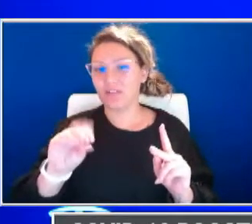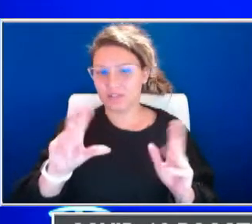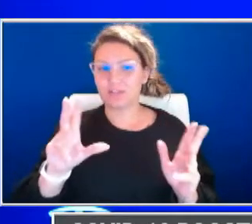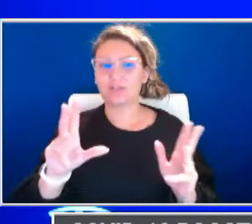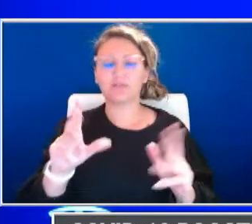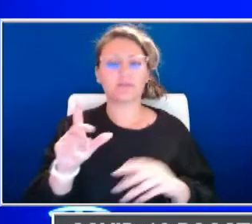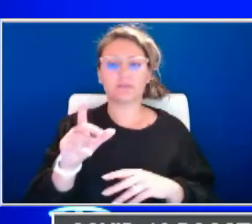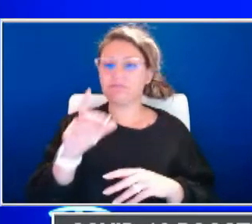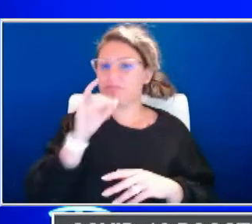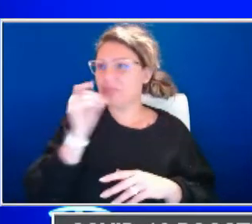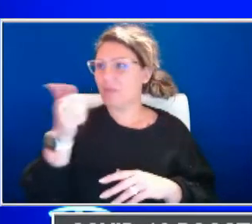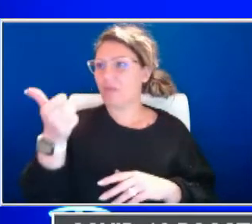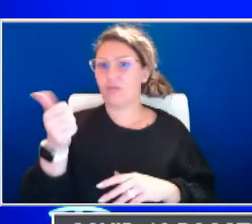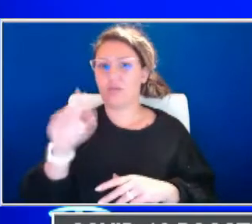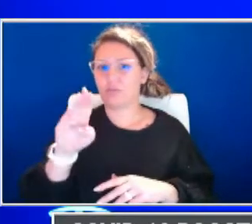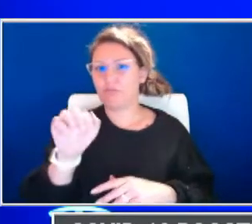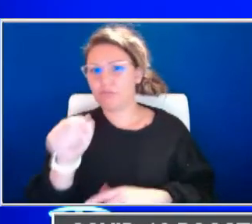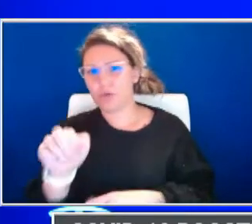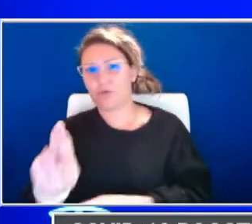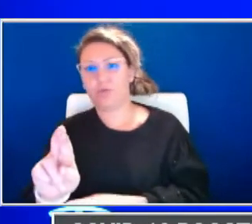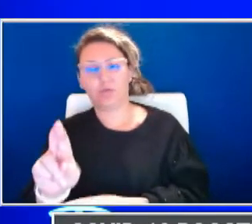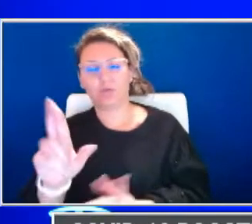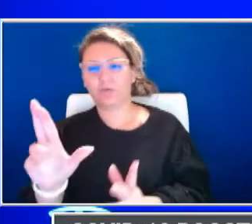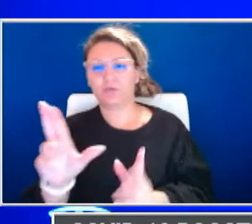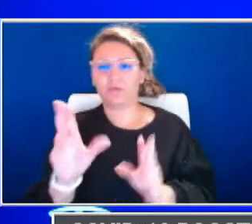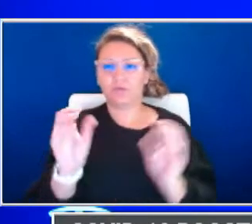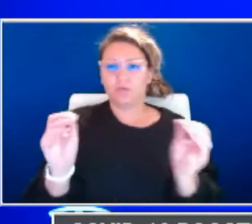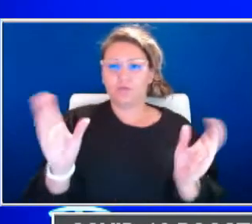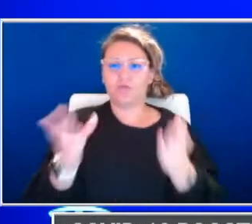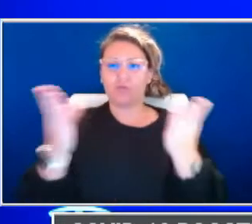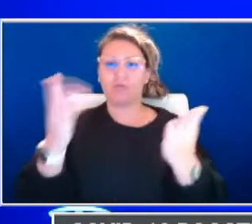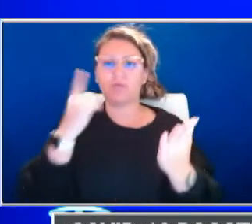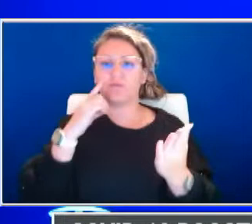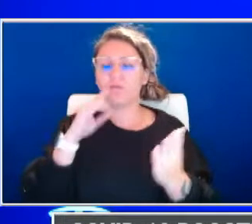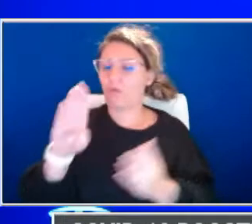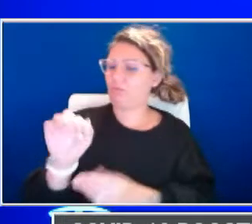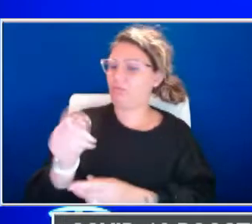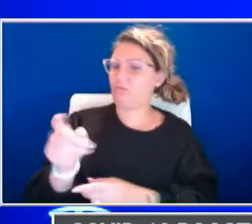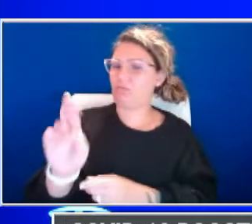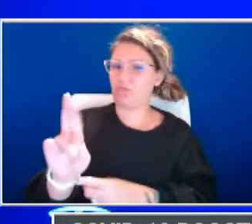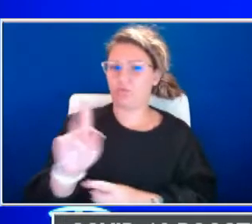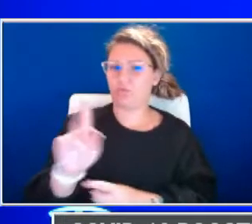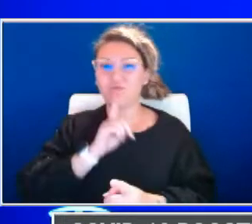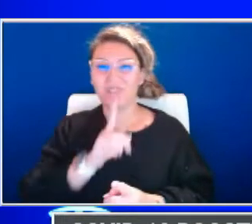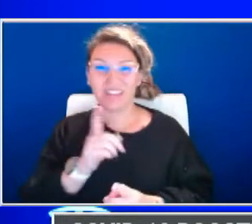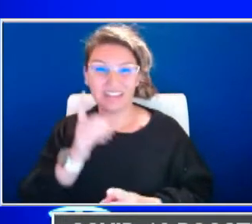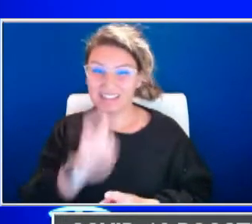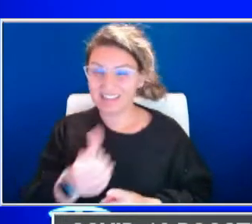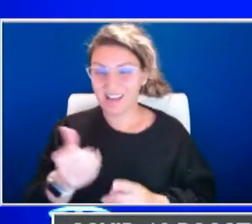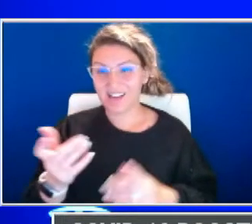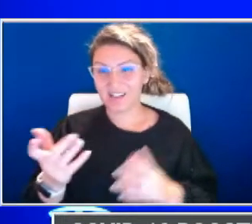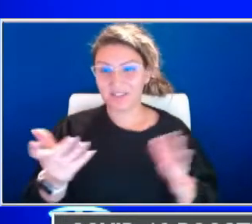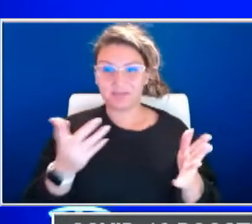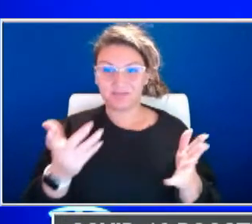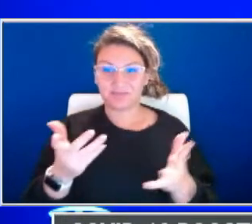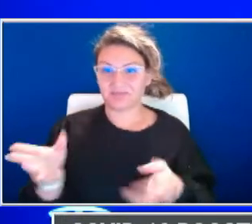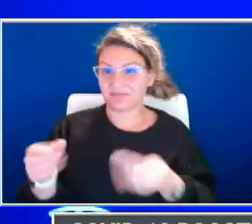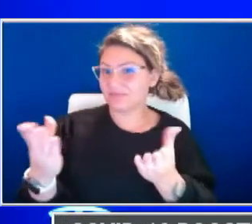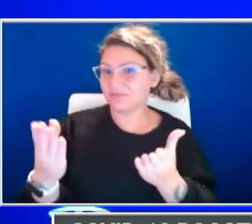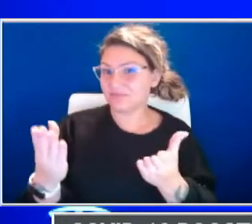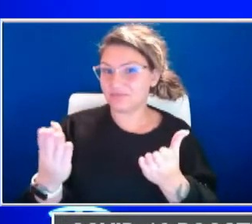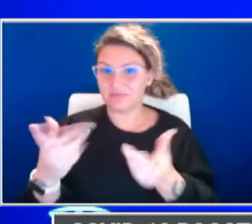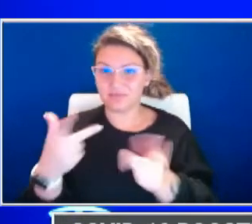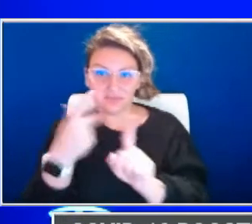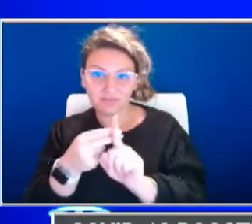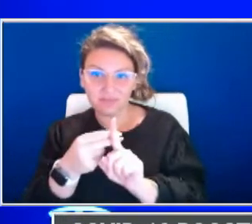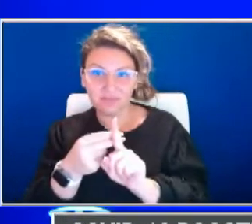was no recommendation for boosters, so most of those people really haven't been given a dose of vaccine probably